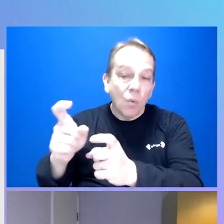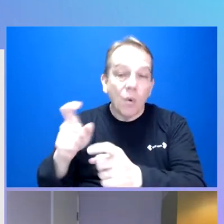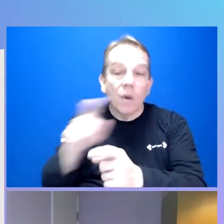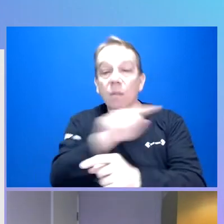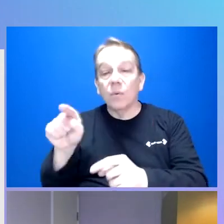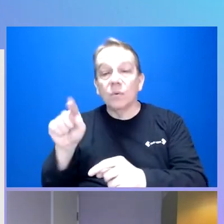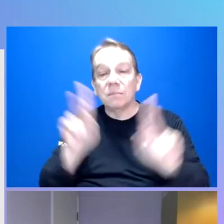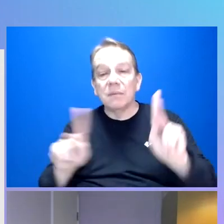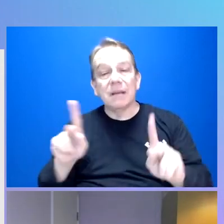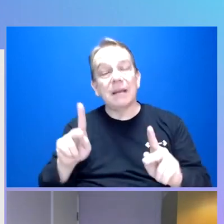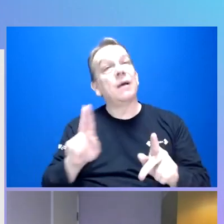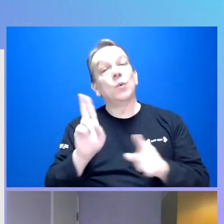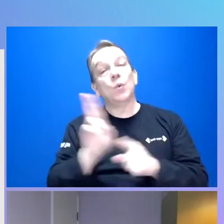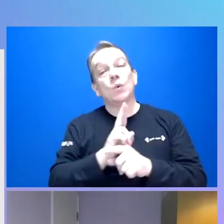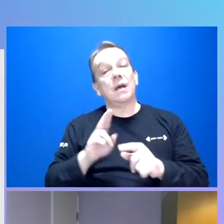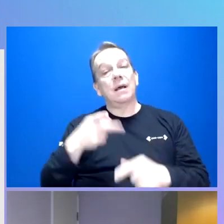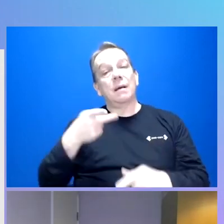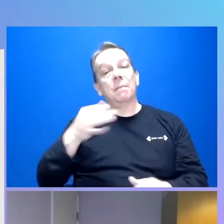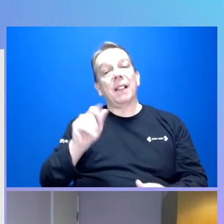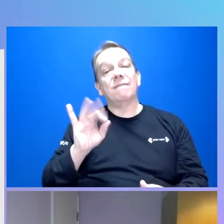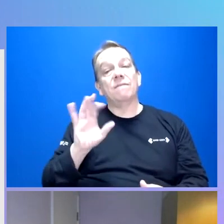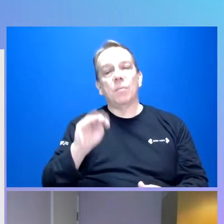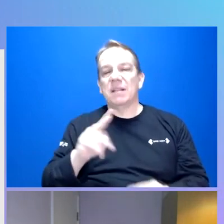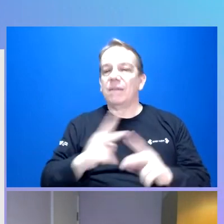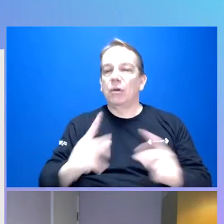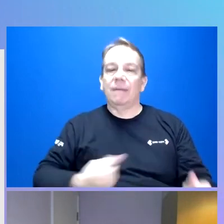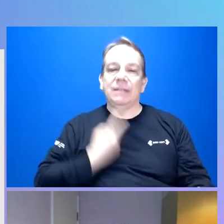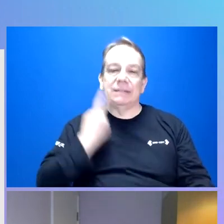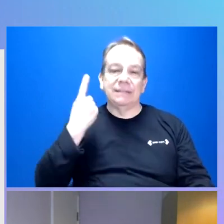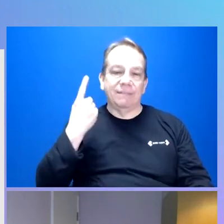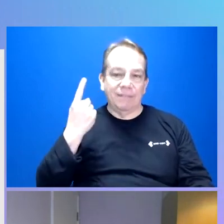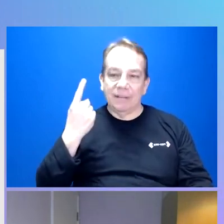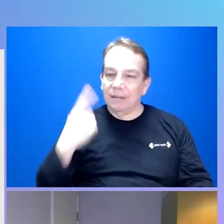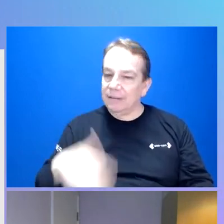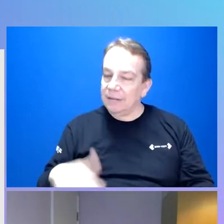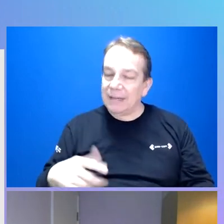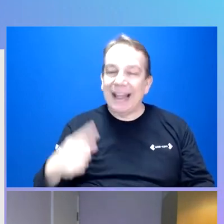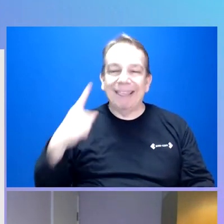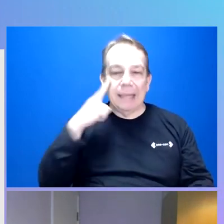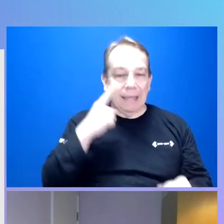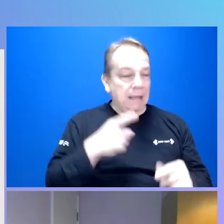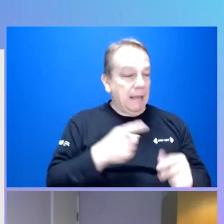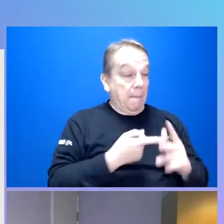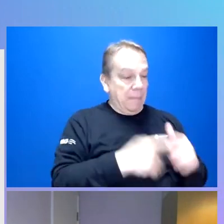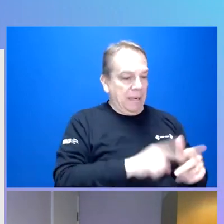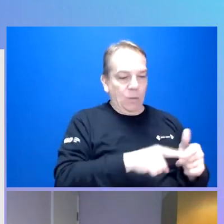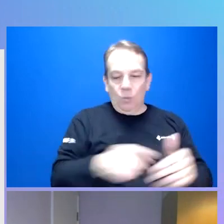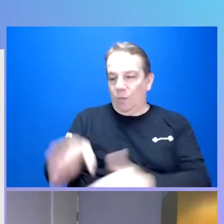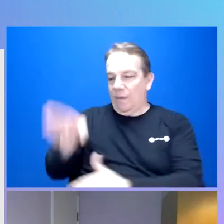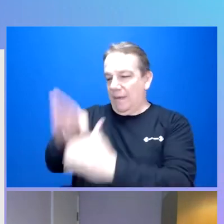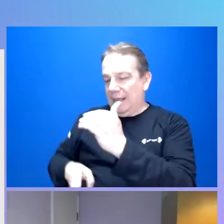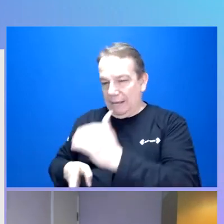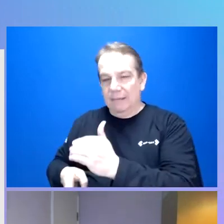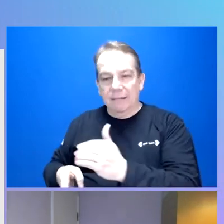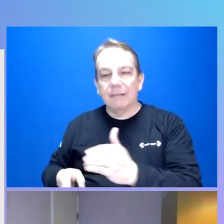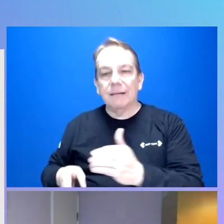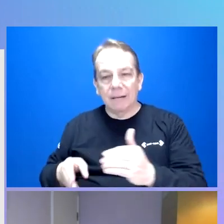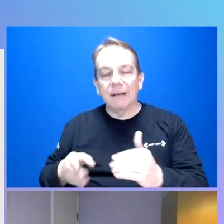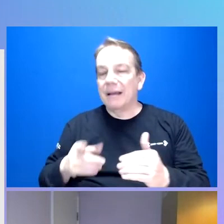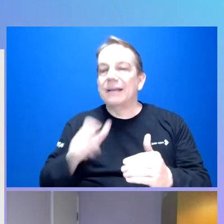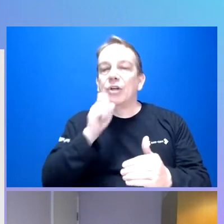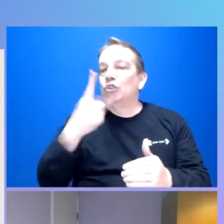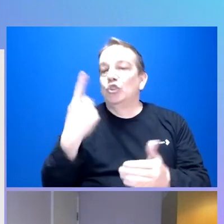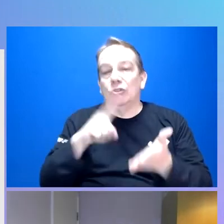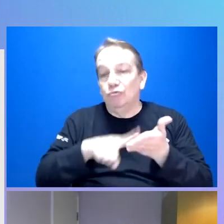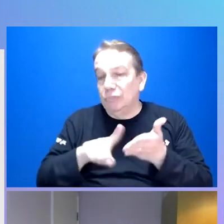an inaccessible platform is low-key offensive. You have to think end to end. It's not just the research session itself that makes up that